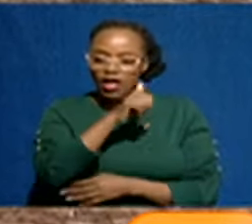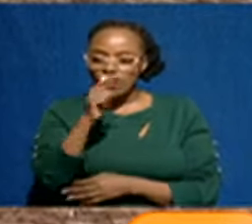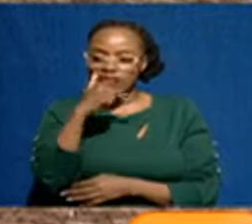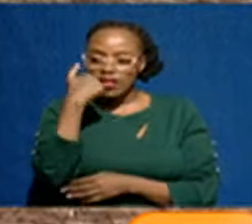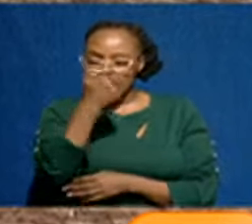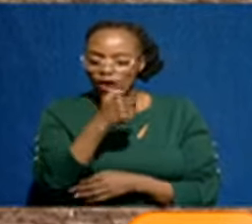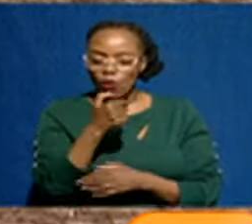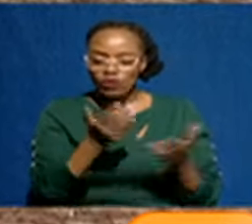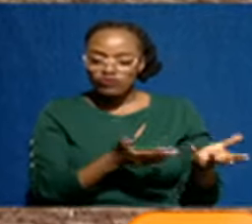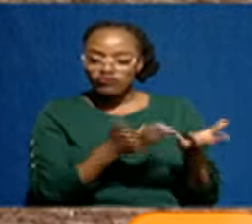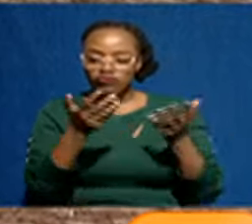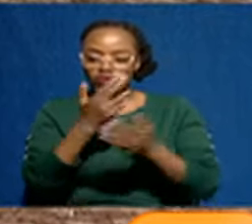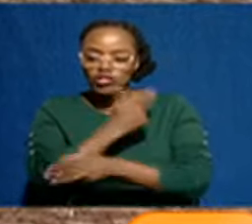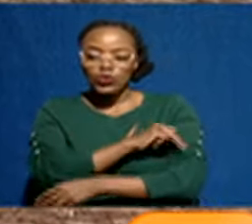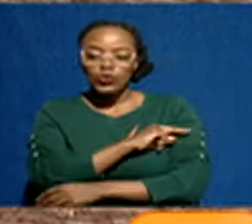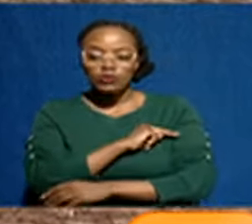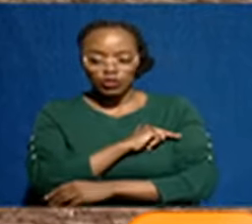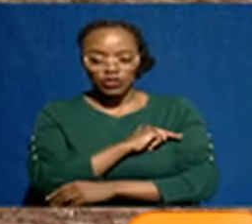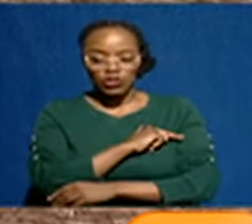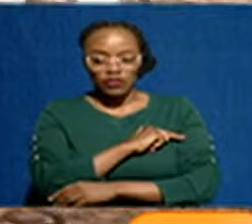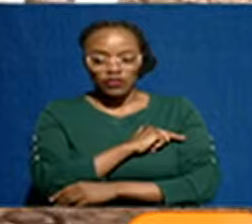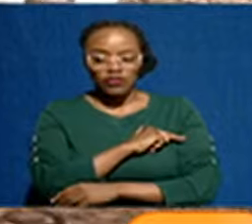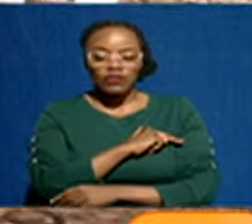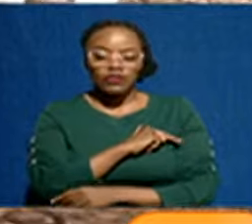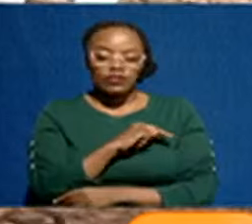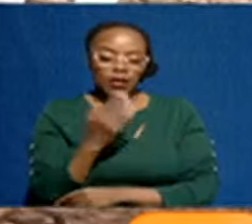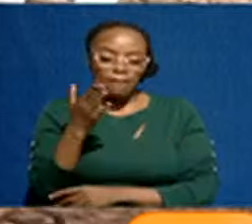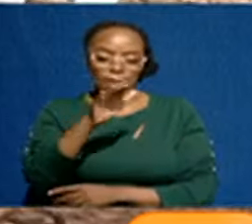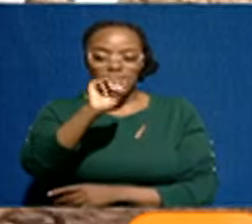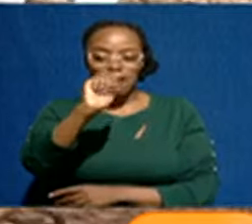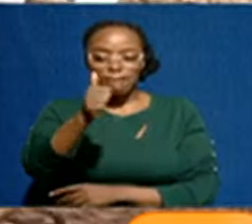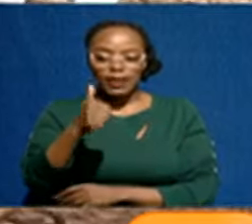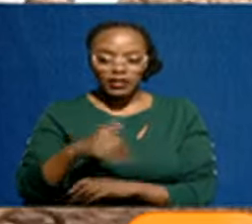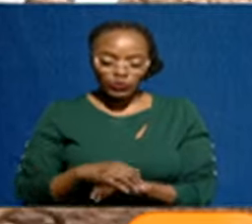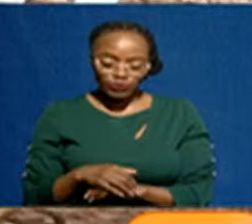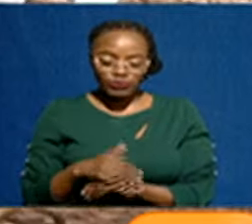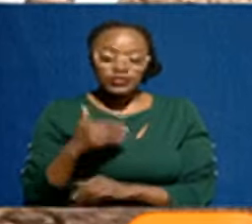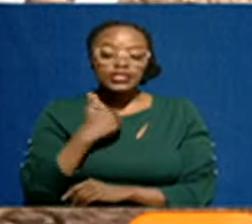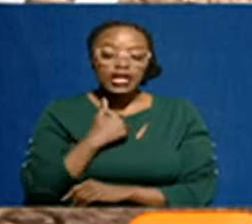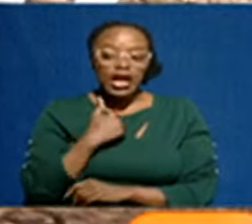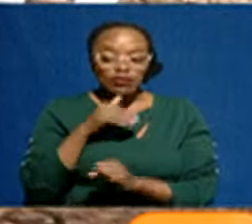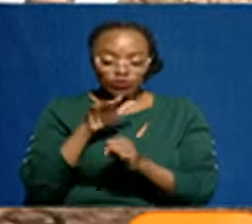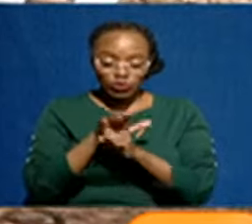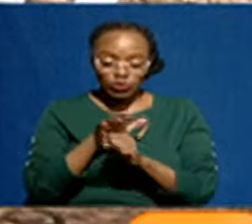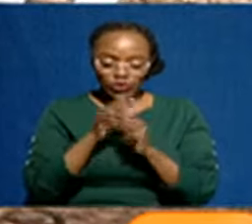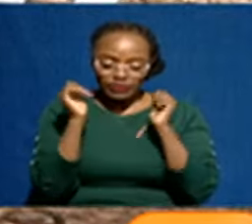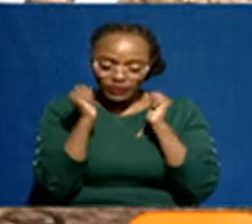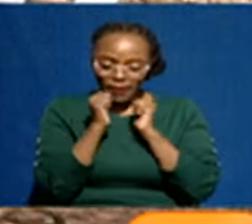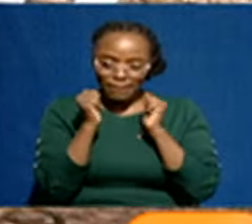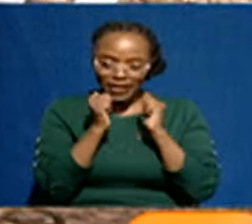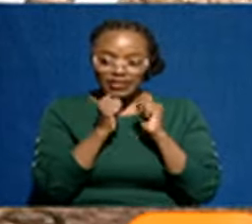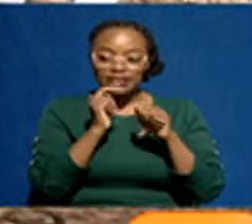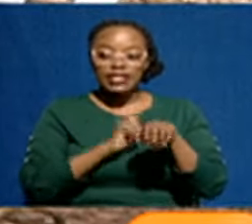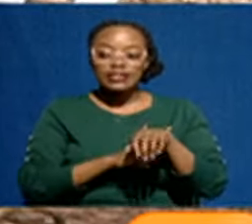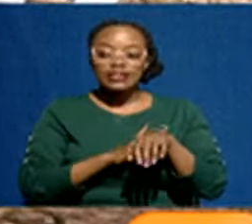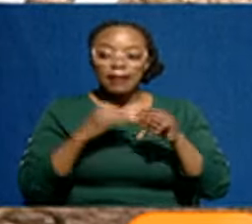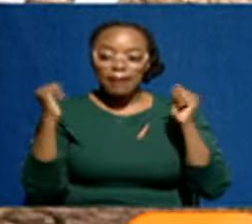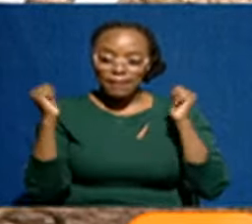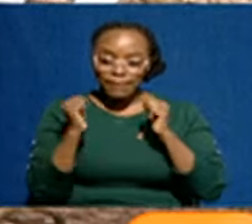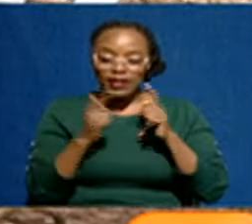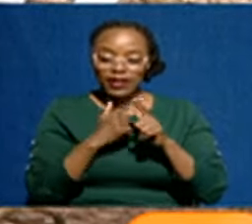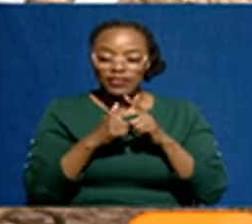wamekimbishwa loru hospitali baada wajarudi. Ali malaria imesidi. Sasa kisidi malaria si inaenda